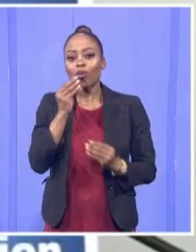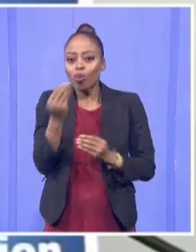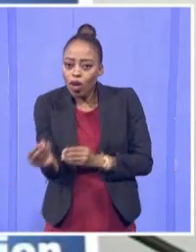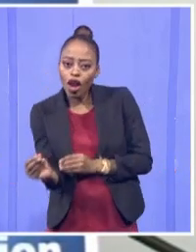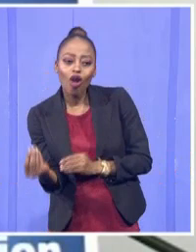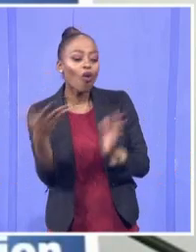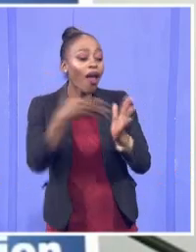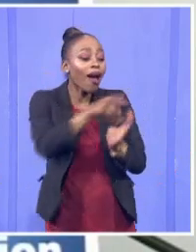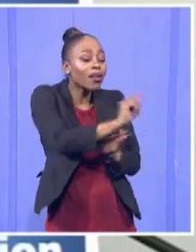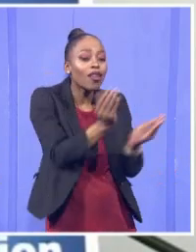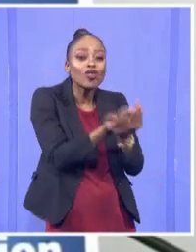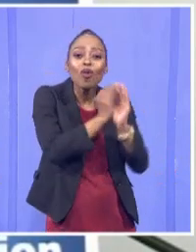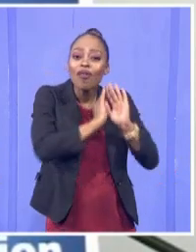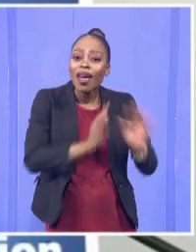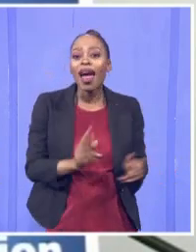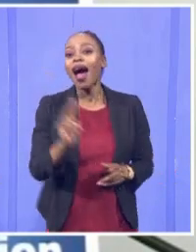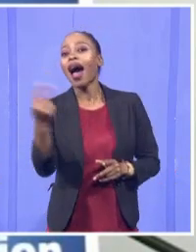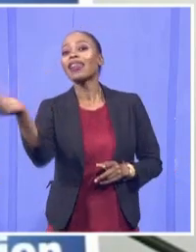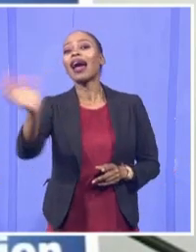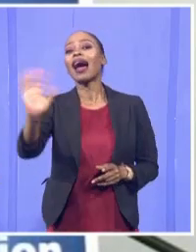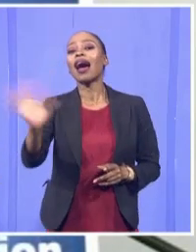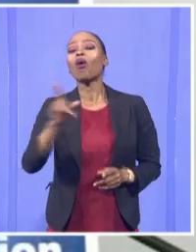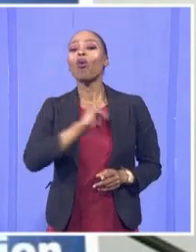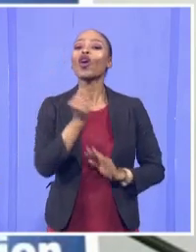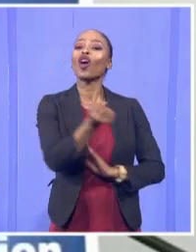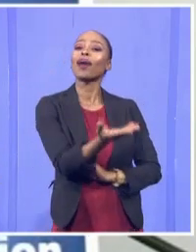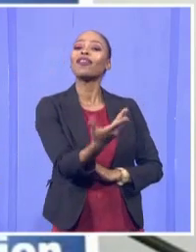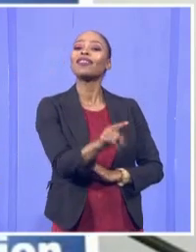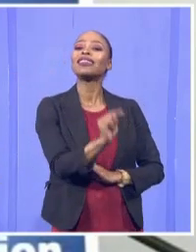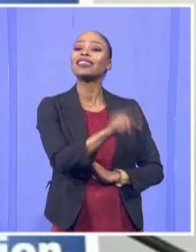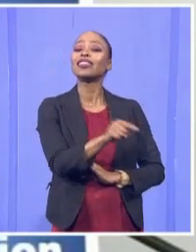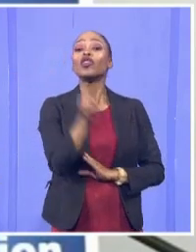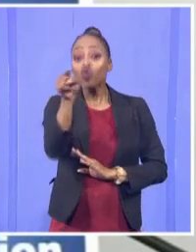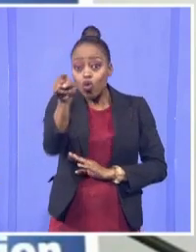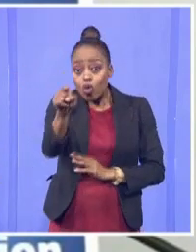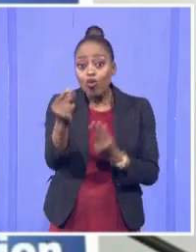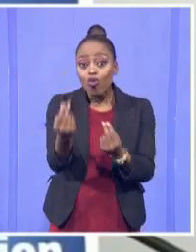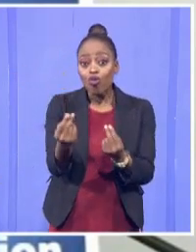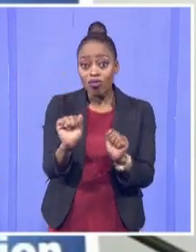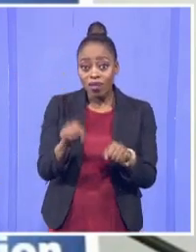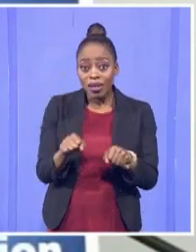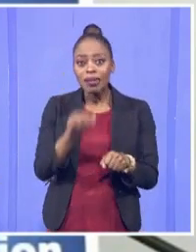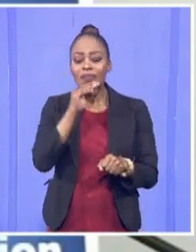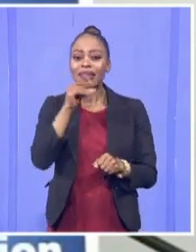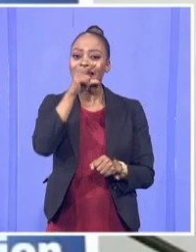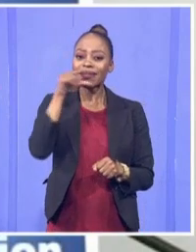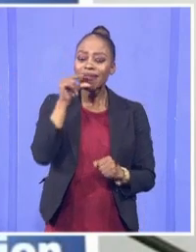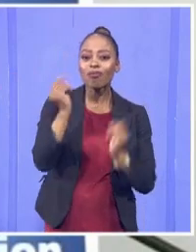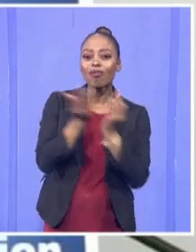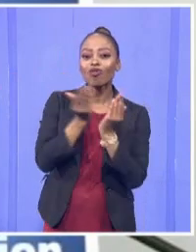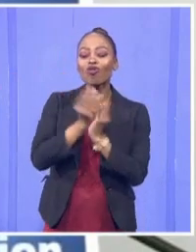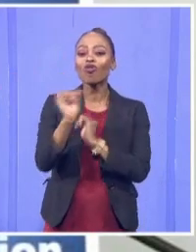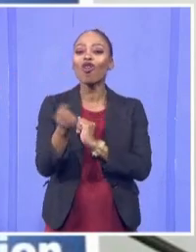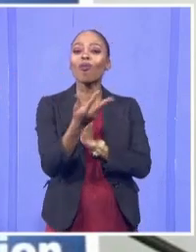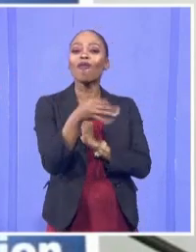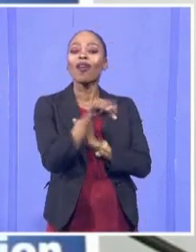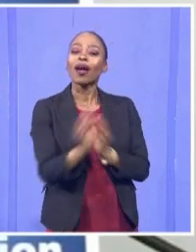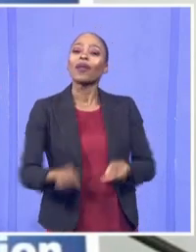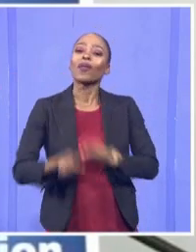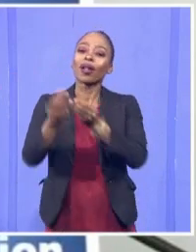leso akasayi kwesinye isikolo angithi uapply apply. So le gama lesikolo leso apply